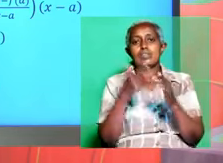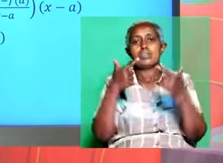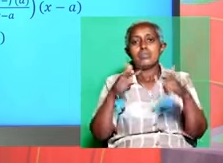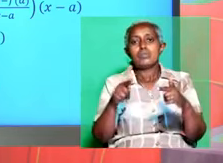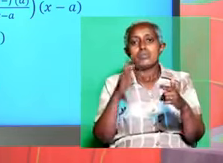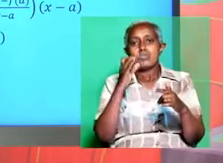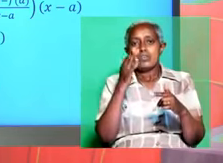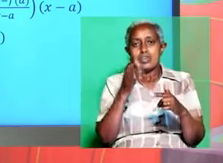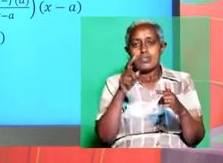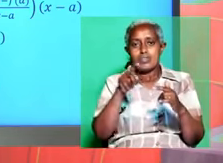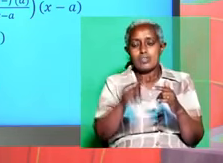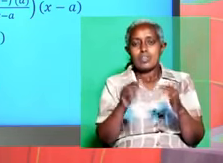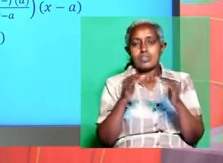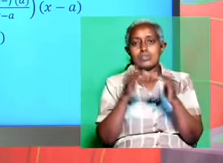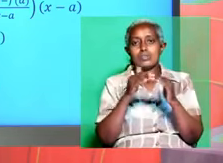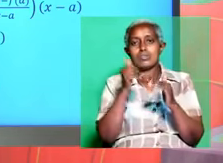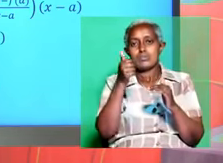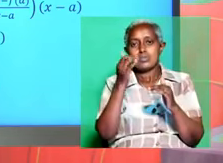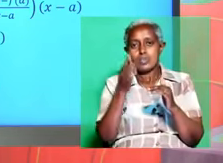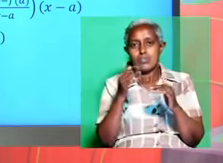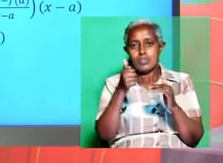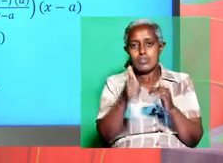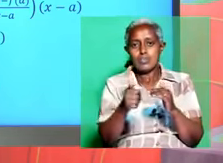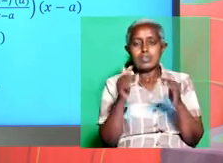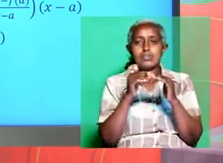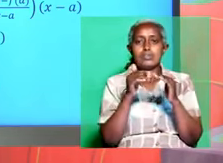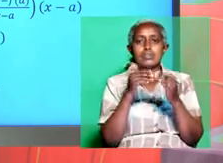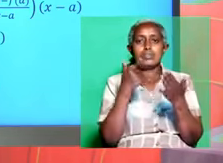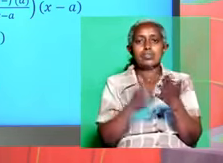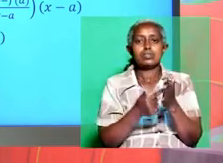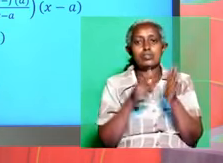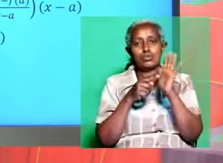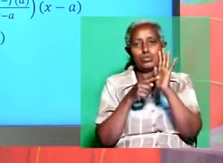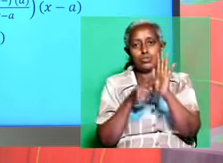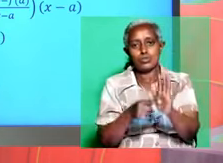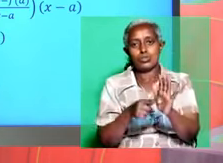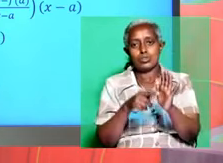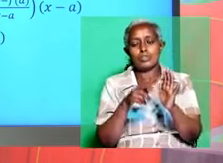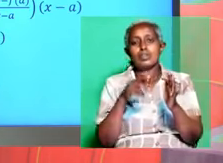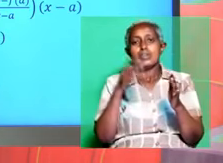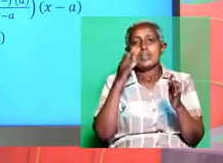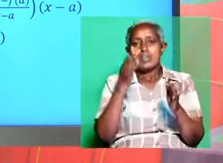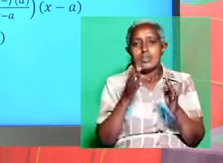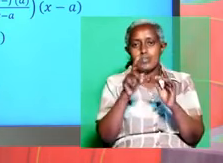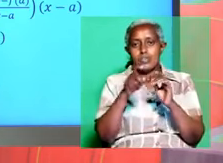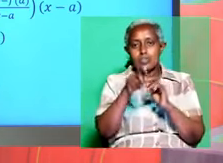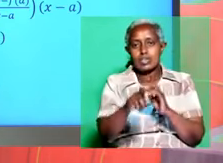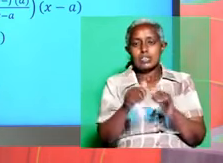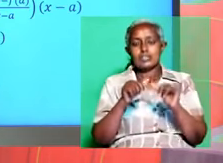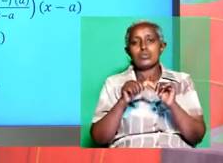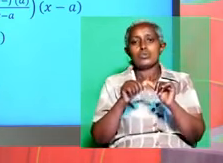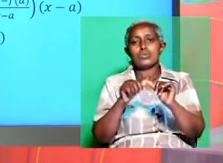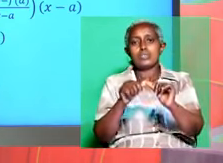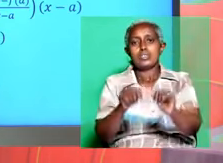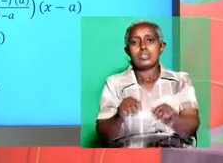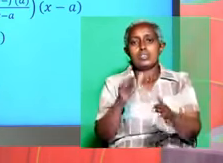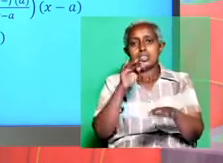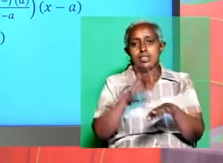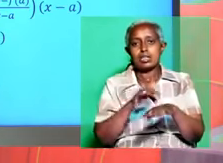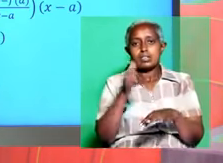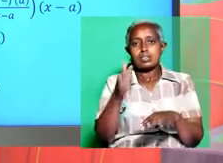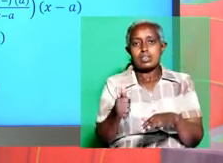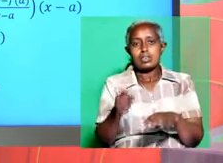x when x approaches to a is equal to f of a. So this shows us f of x is continuous at